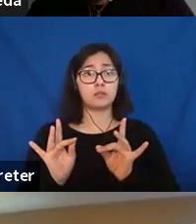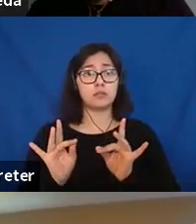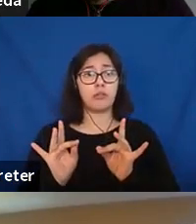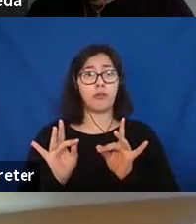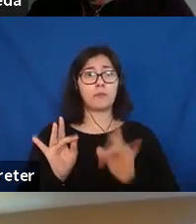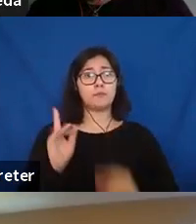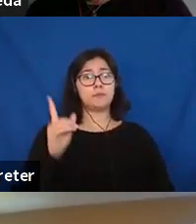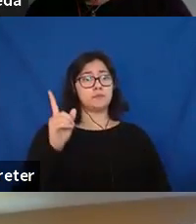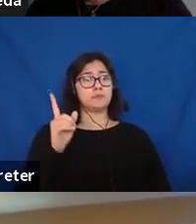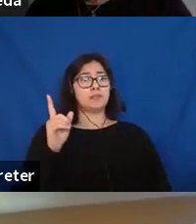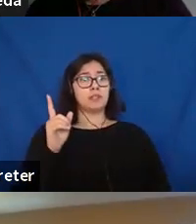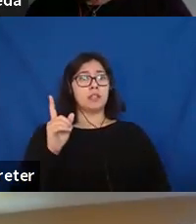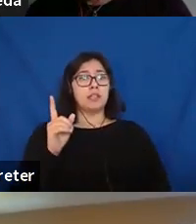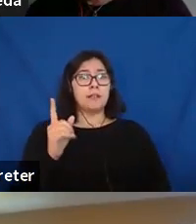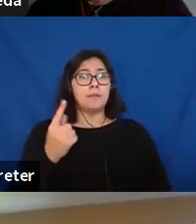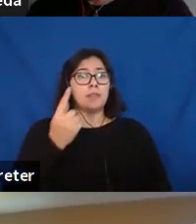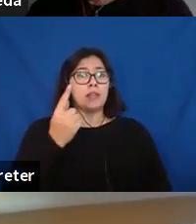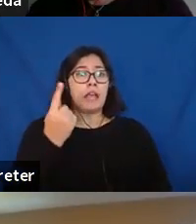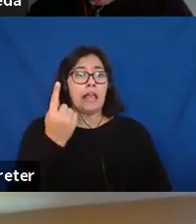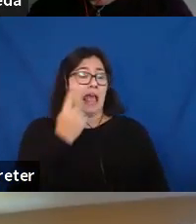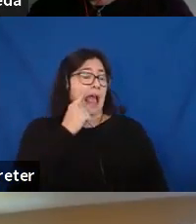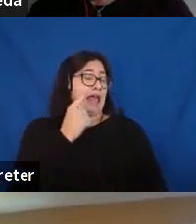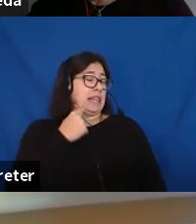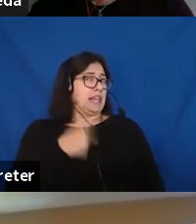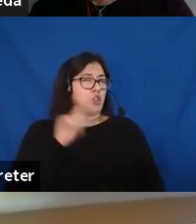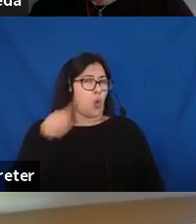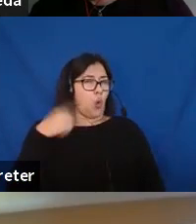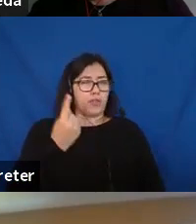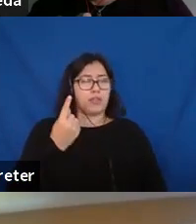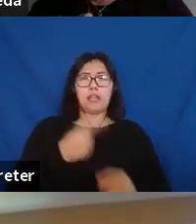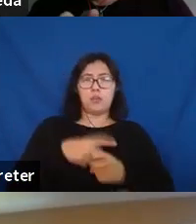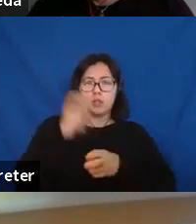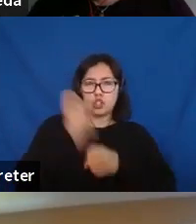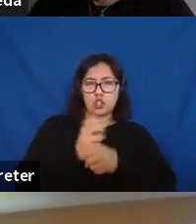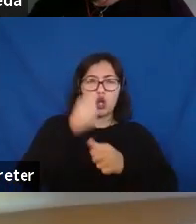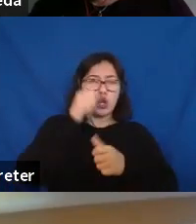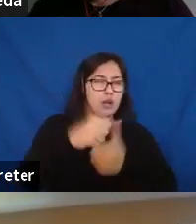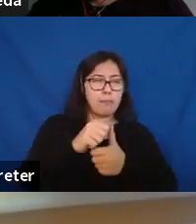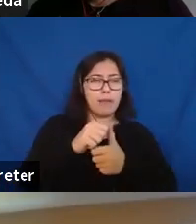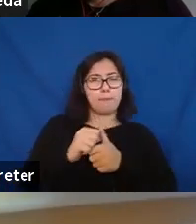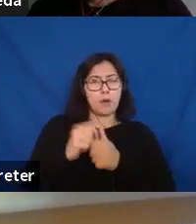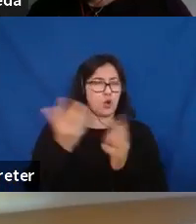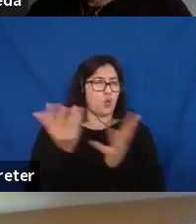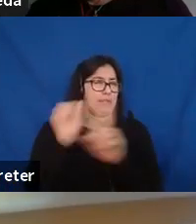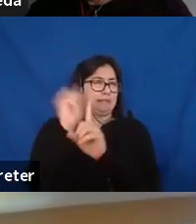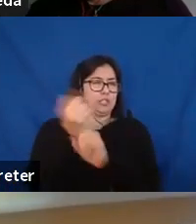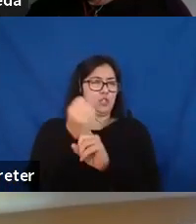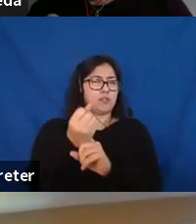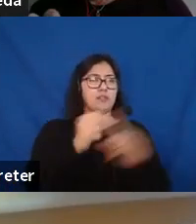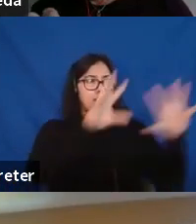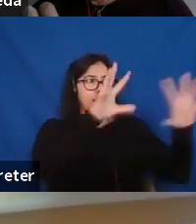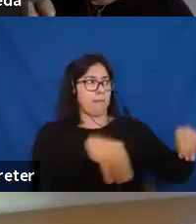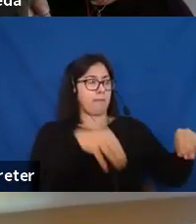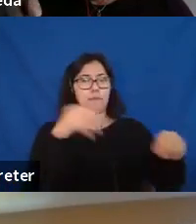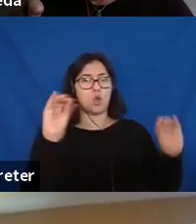I think the only other thing was that it was difficult for us to remember exactly what the scenario was.